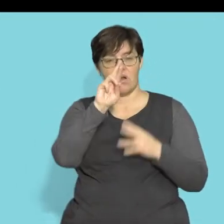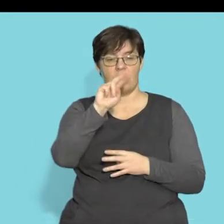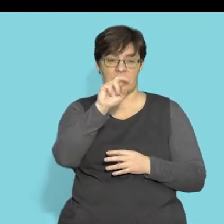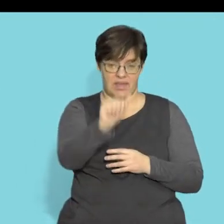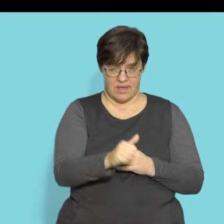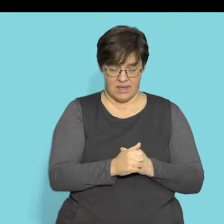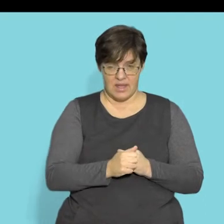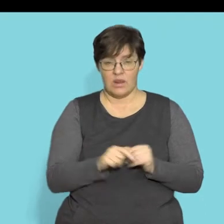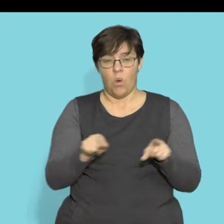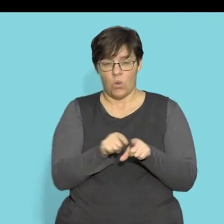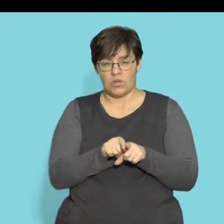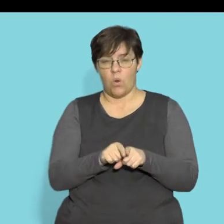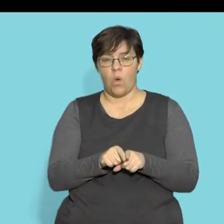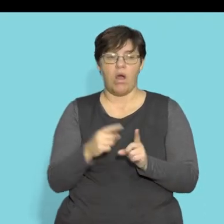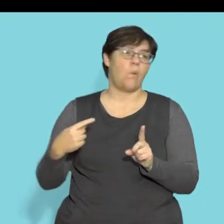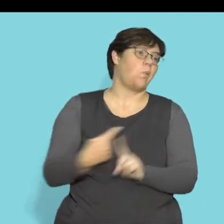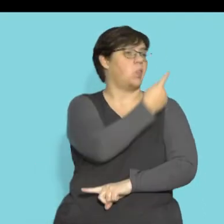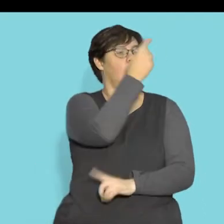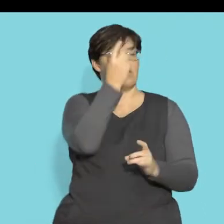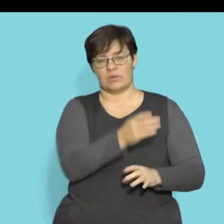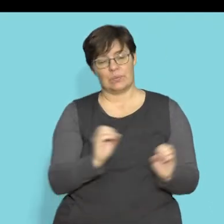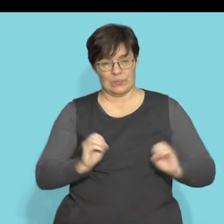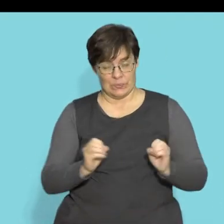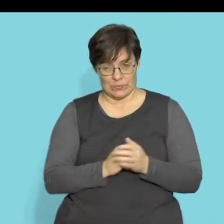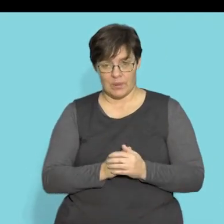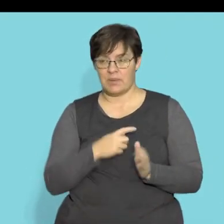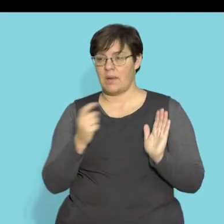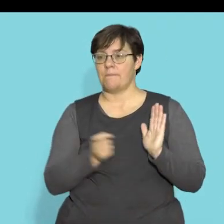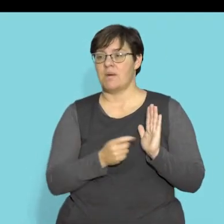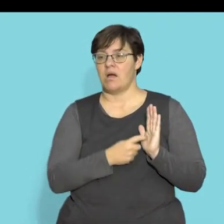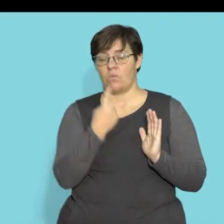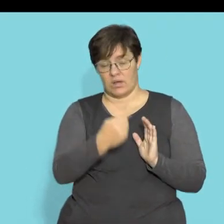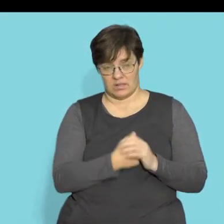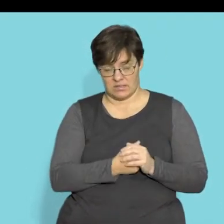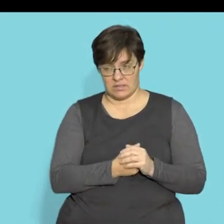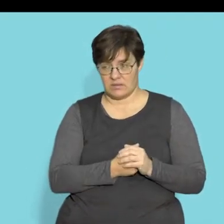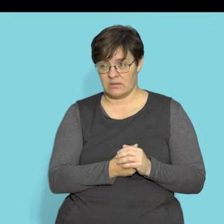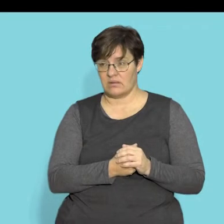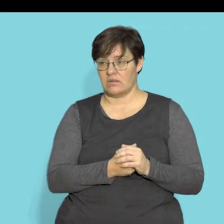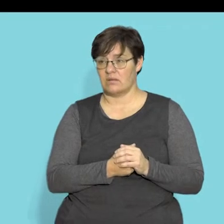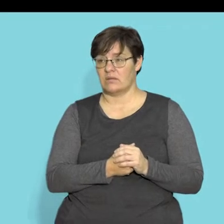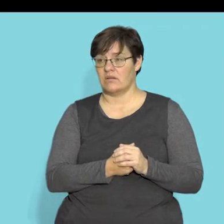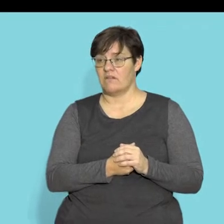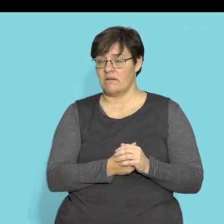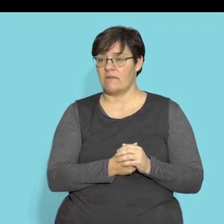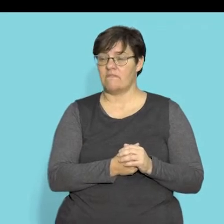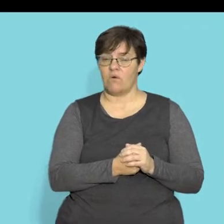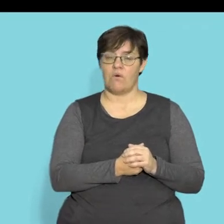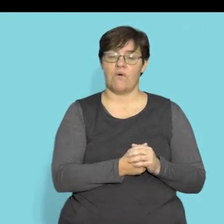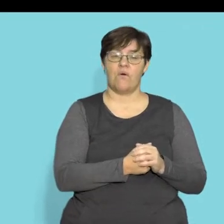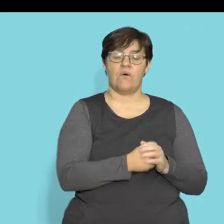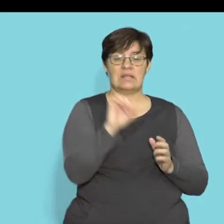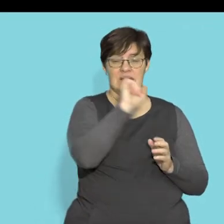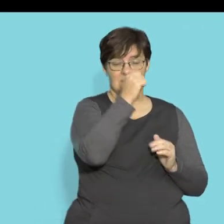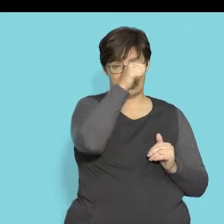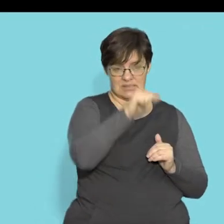RNA, and that there is no irrelevant information. And that gives you the 1 mark for the synthesis. The second mark would